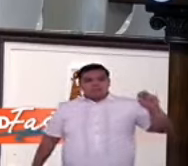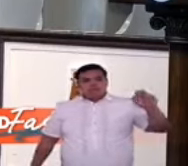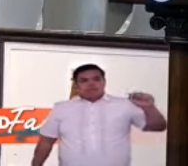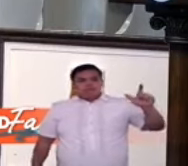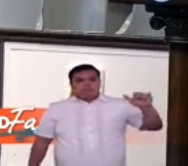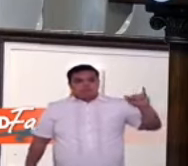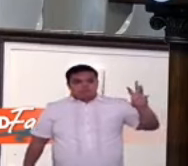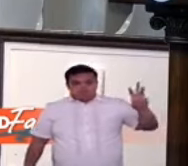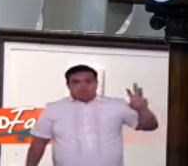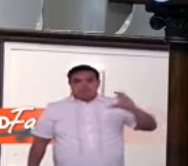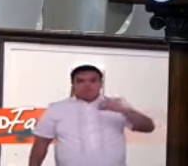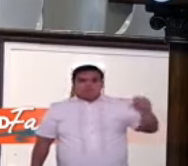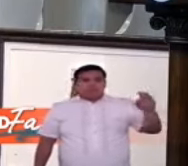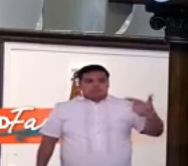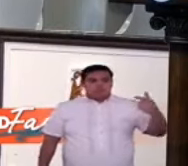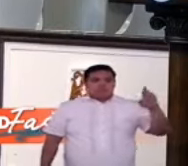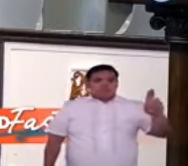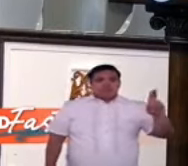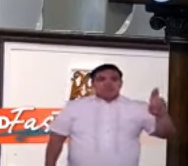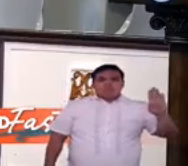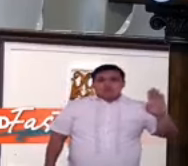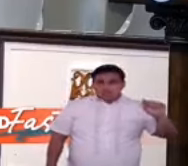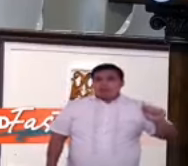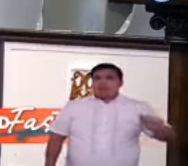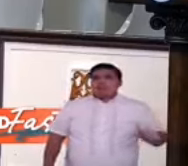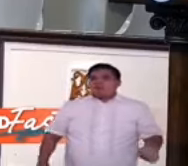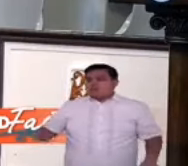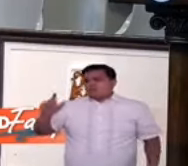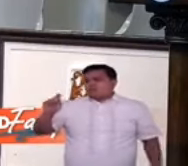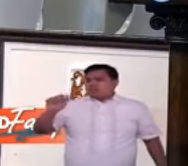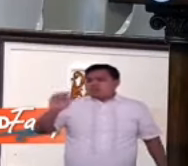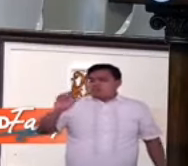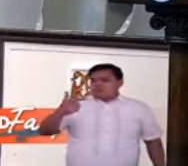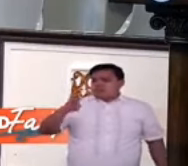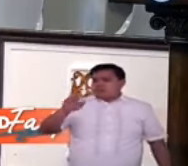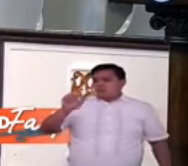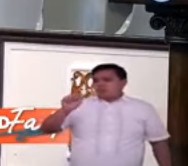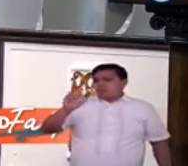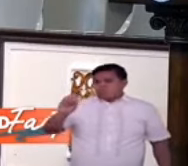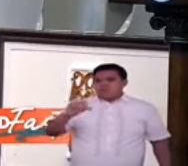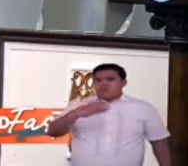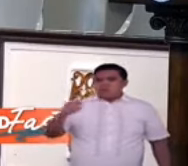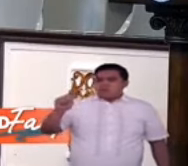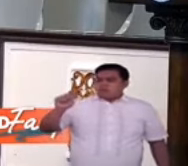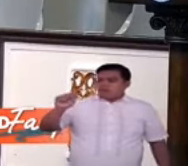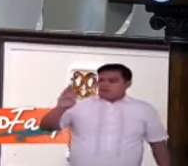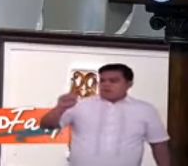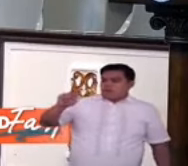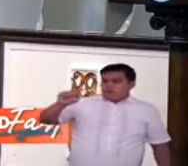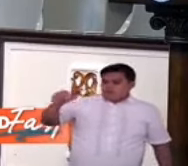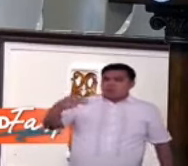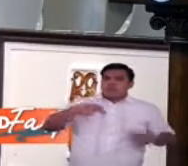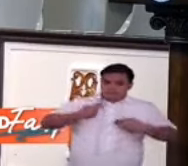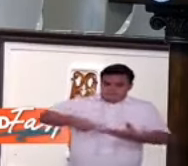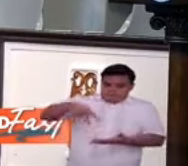to Tuong, to go to Tagbao, to go to Tabunan. You're praying, nganaay mo